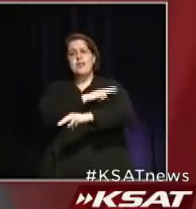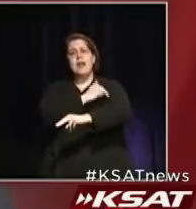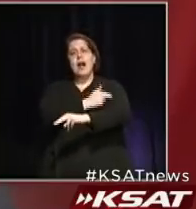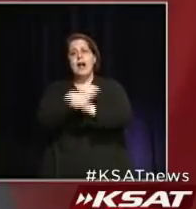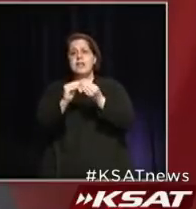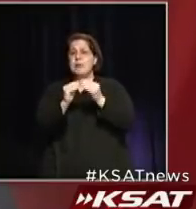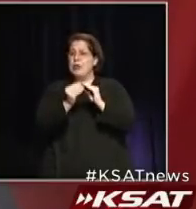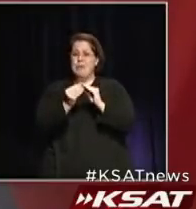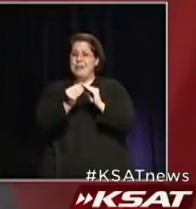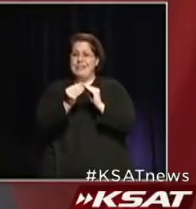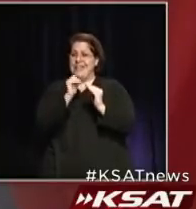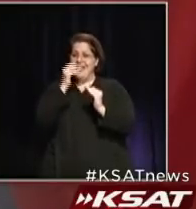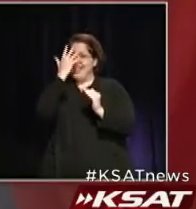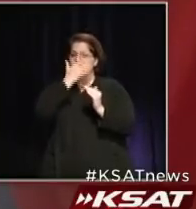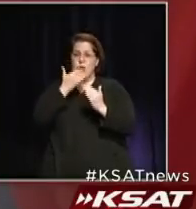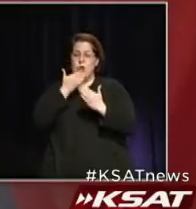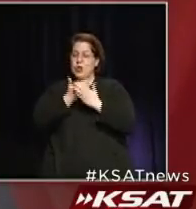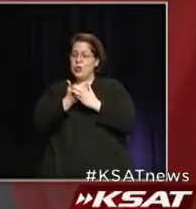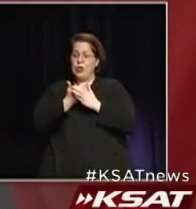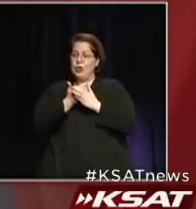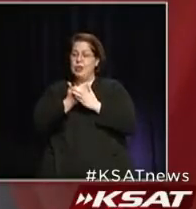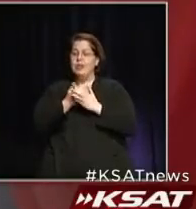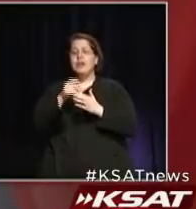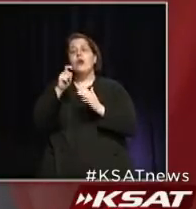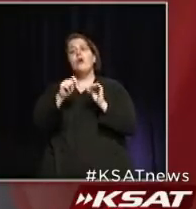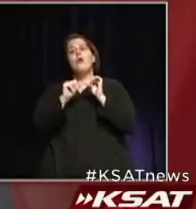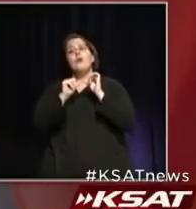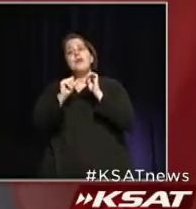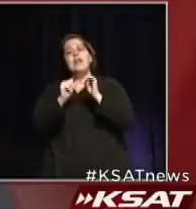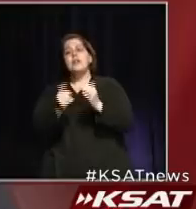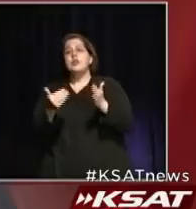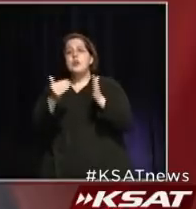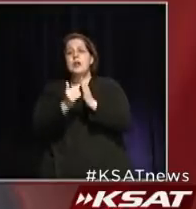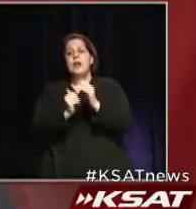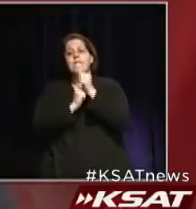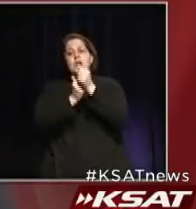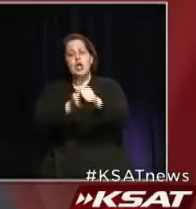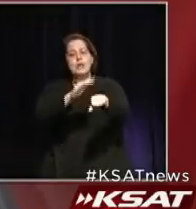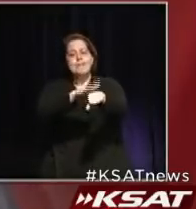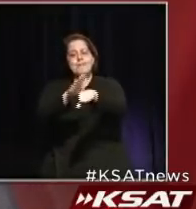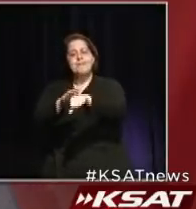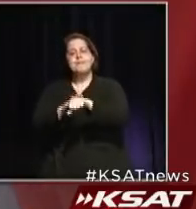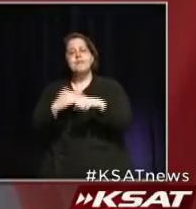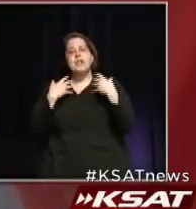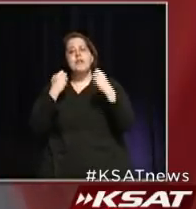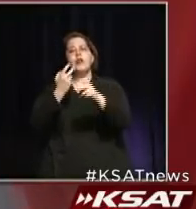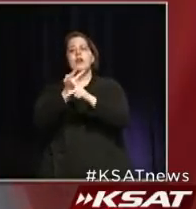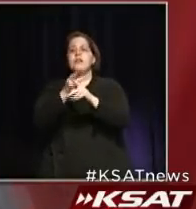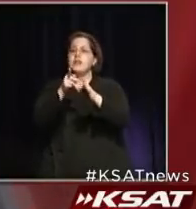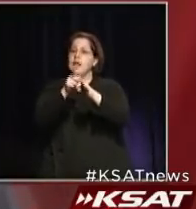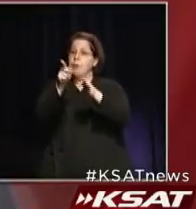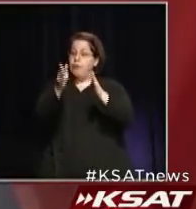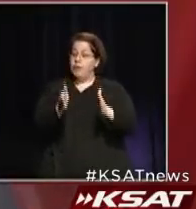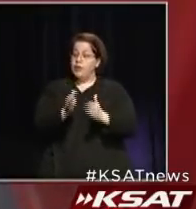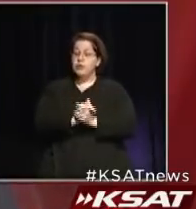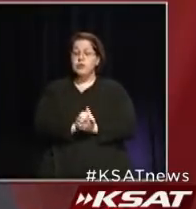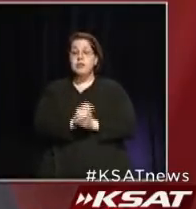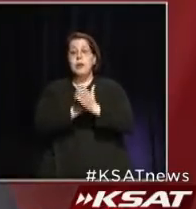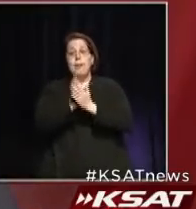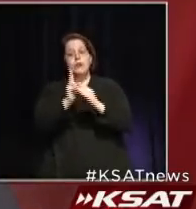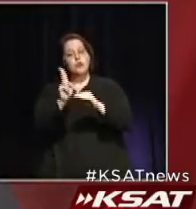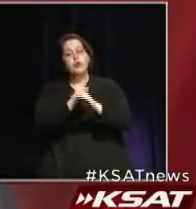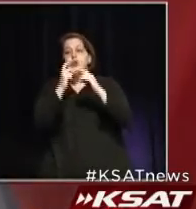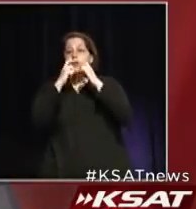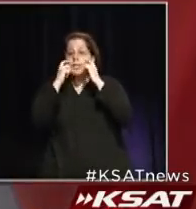do not look good. We need to continue to, again, heed the warnings of our healthcare professionals. Make sure we're wearing our